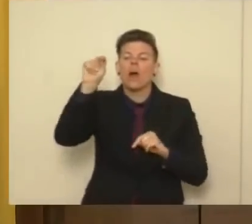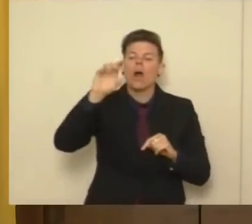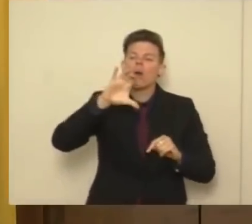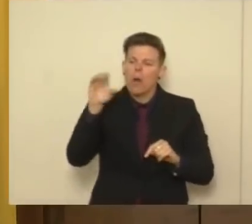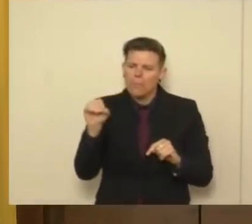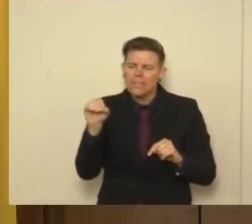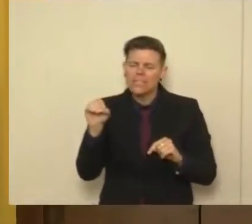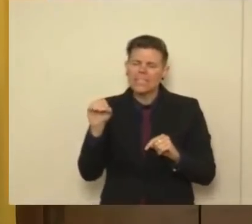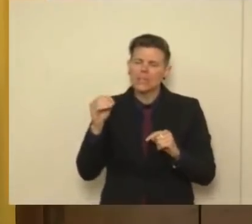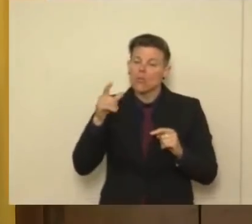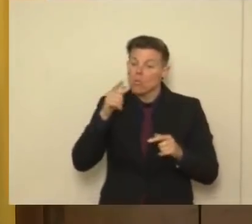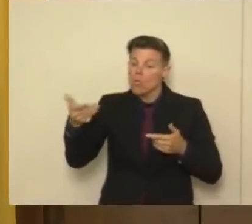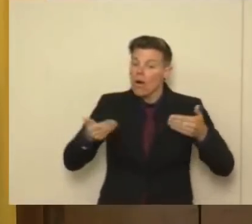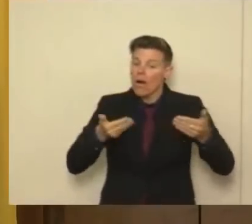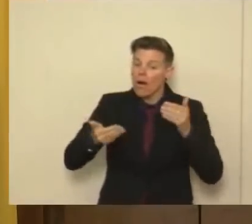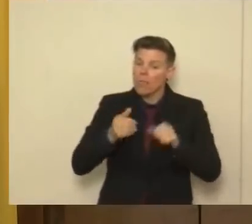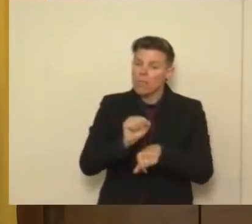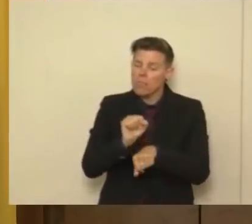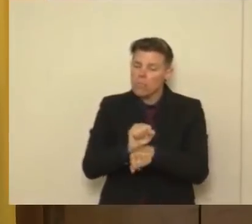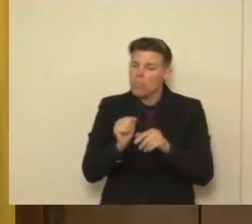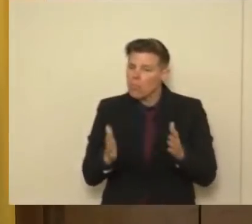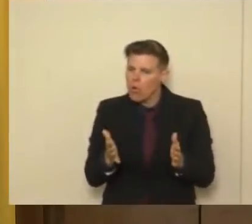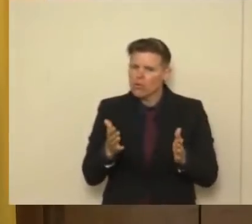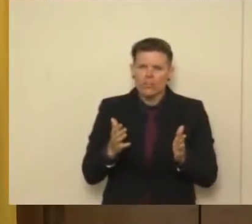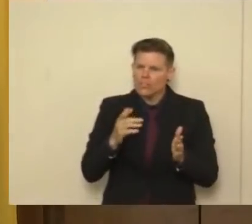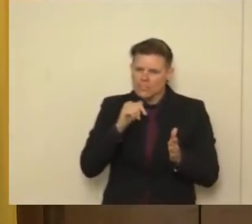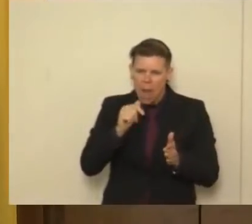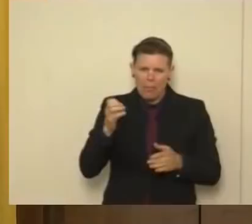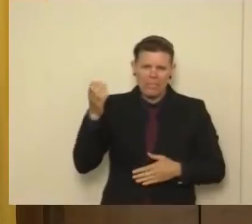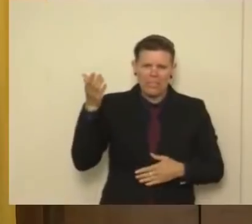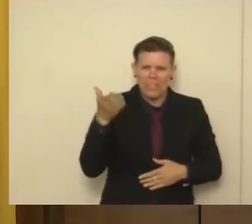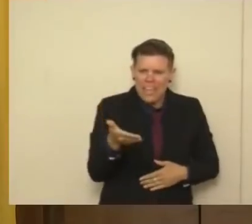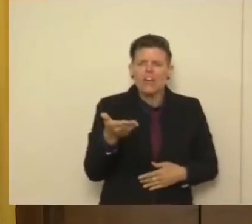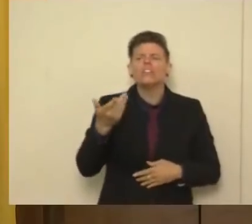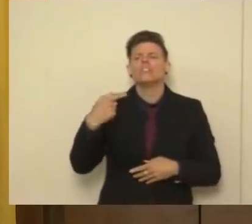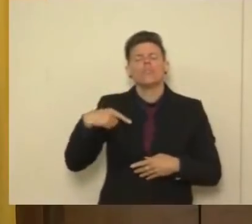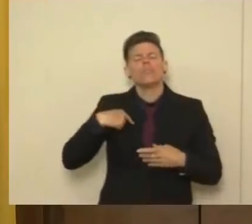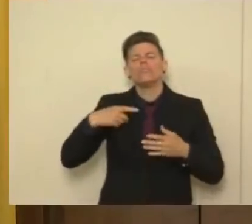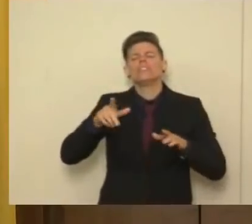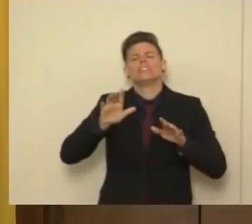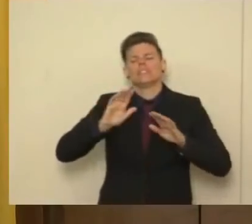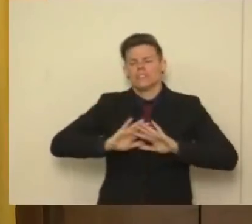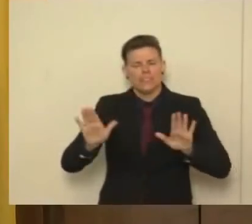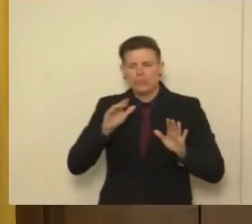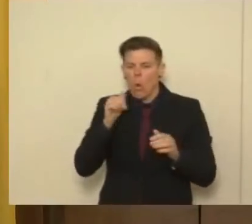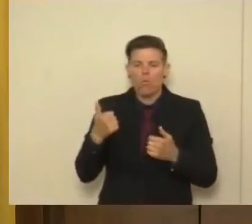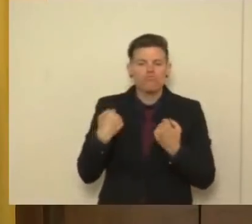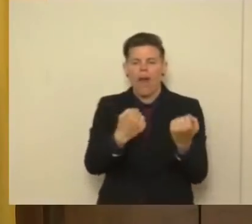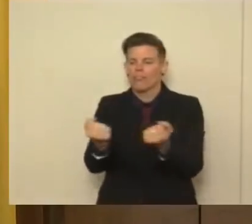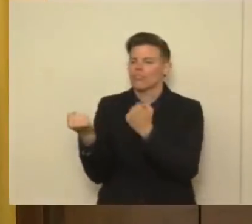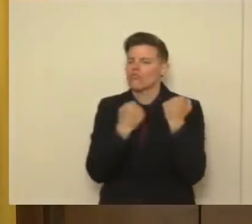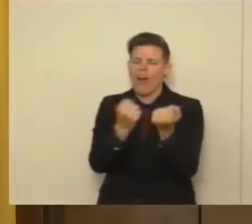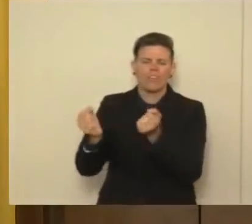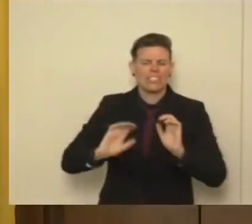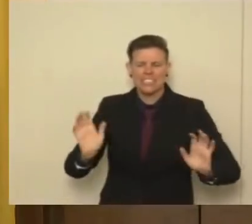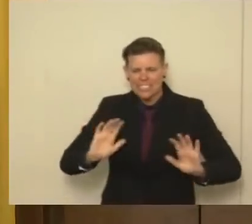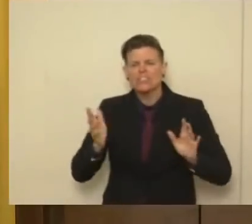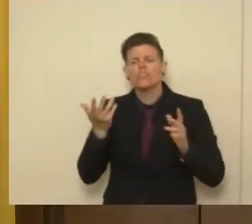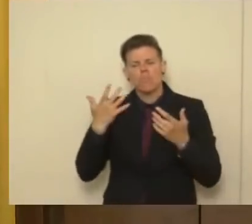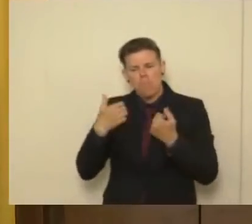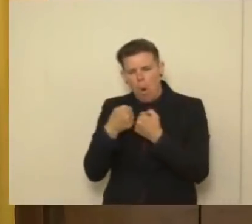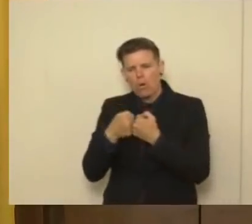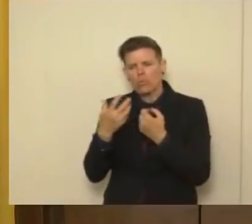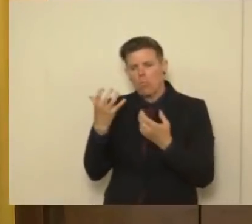not required to be present, we do not want you commuting across the border. We want you to